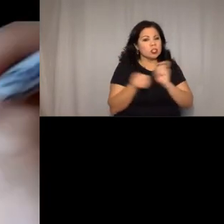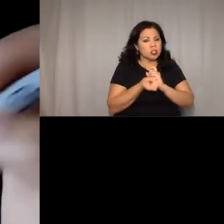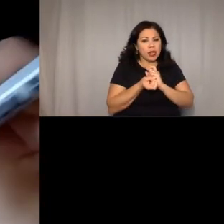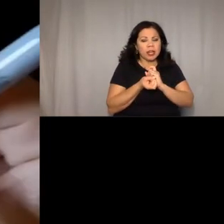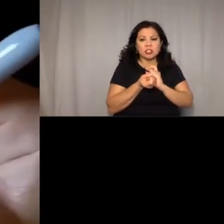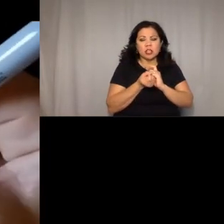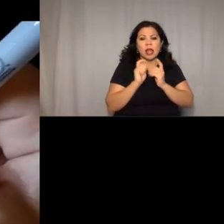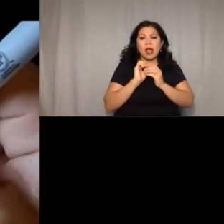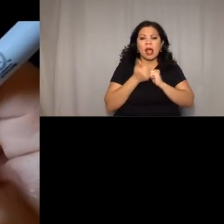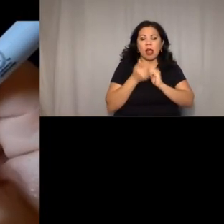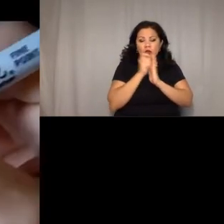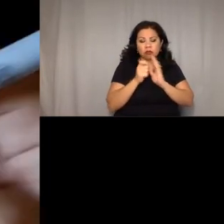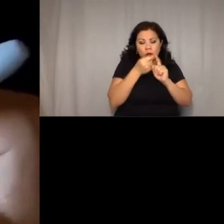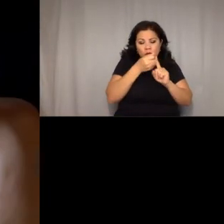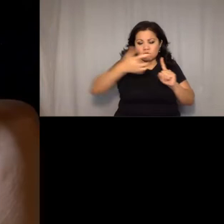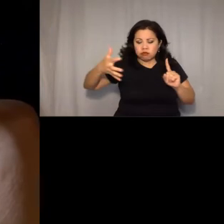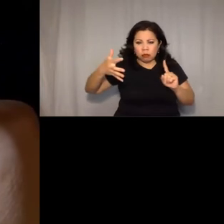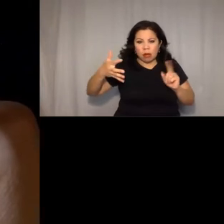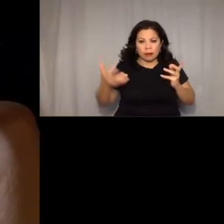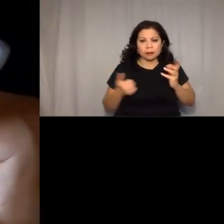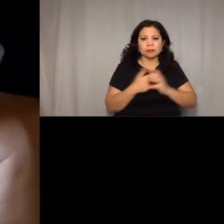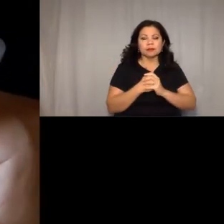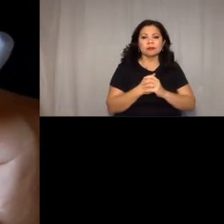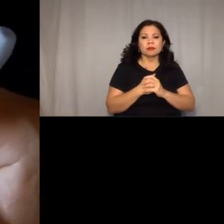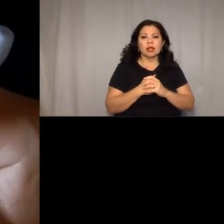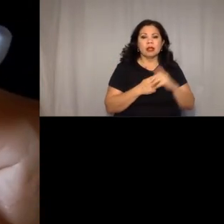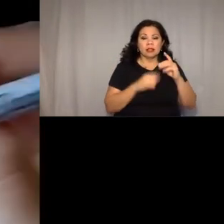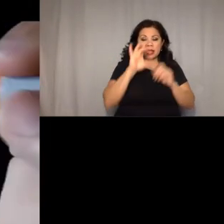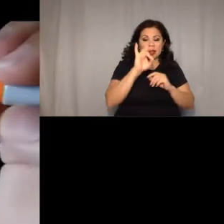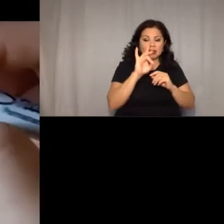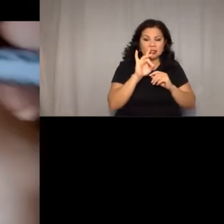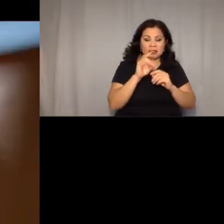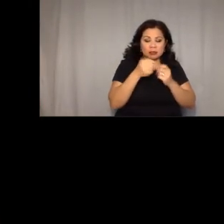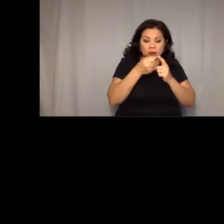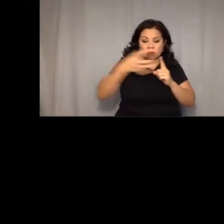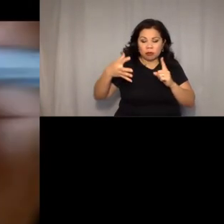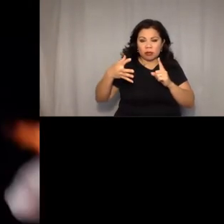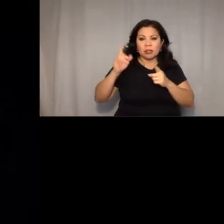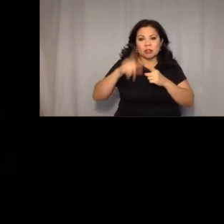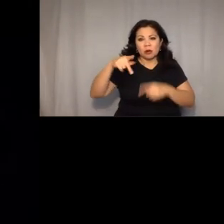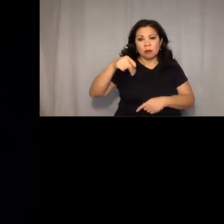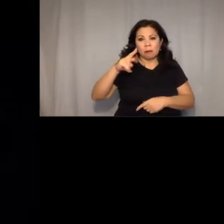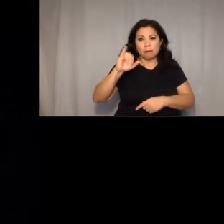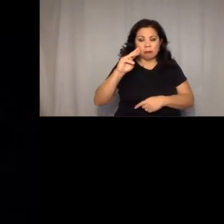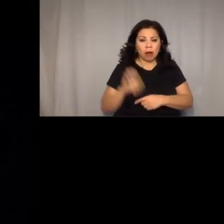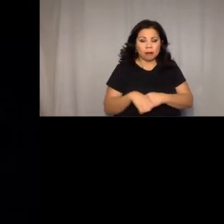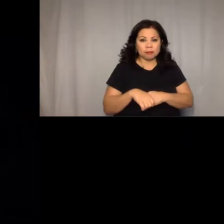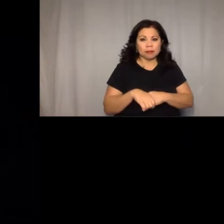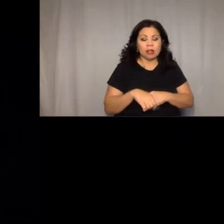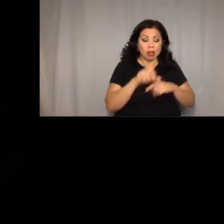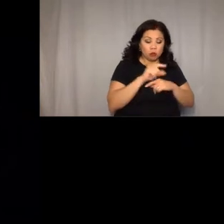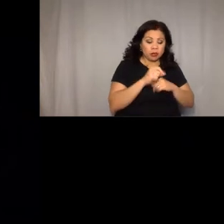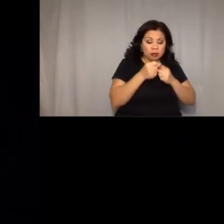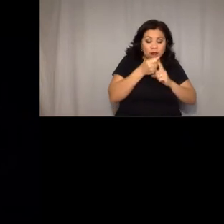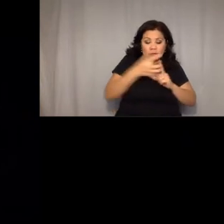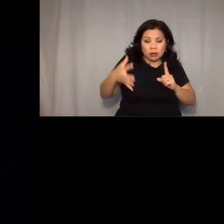down into its prime factors, and I broke 20 down into its prime factors. Now I need a zap. What zap